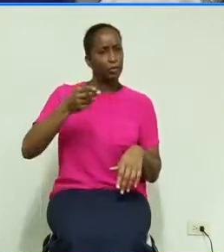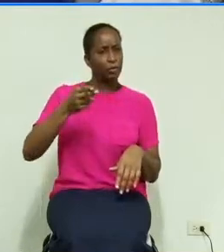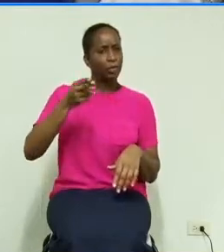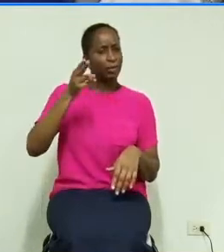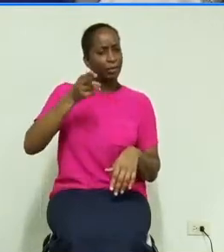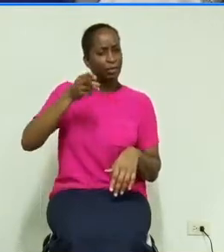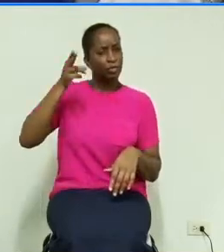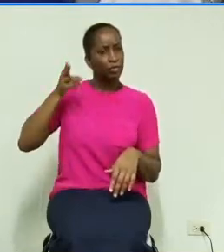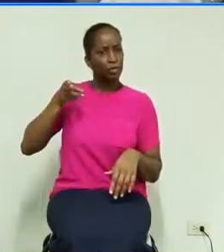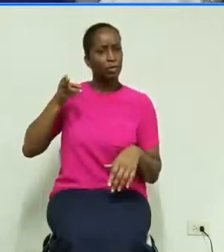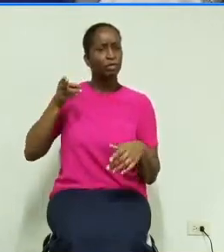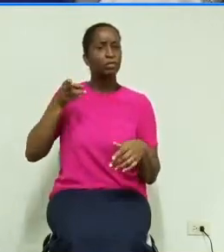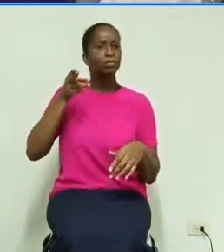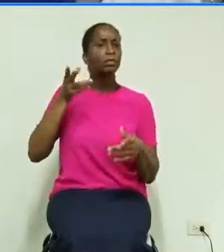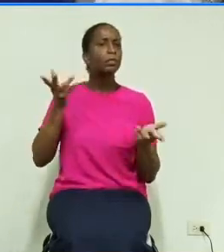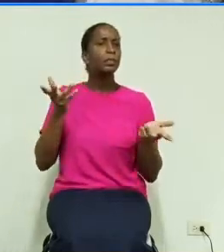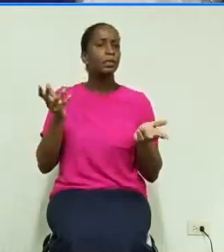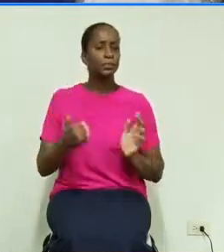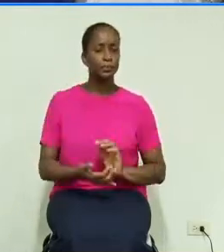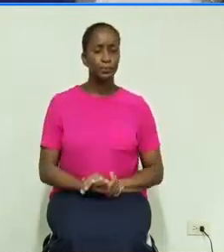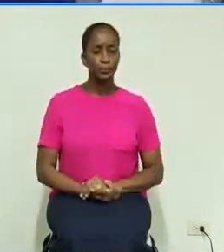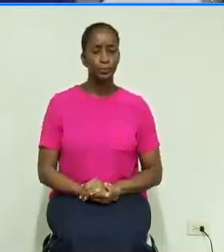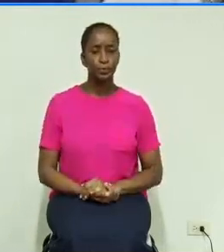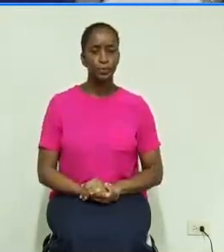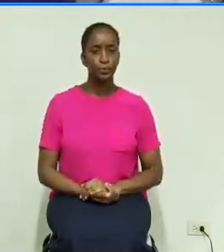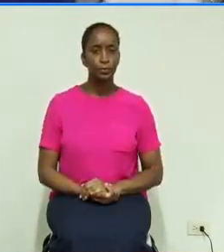tonight's presentations.